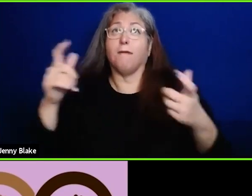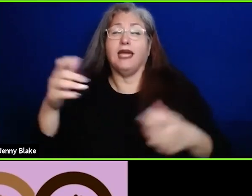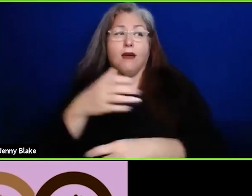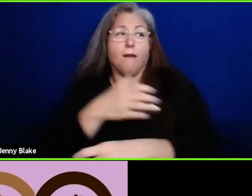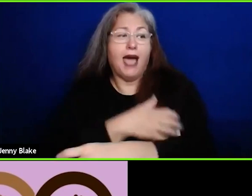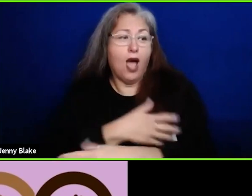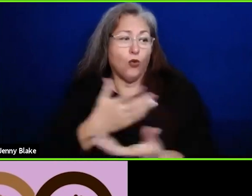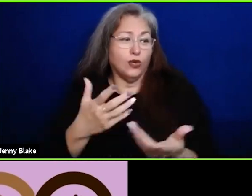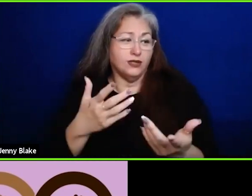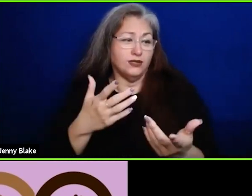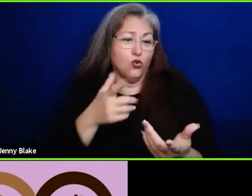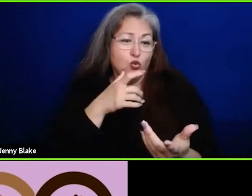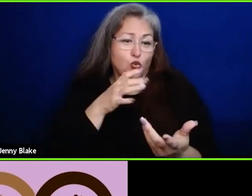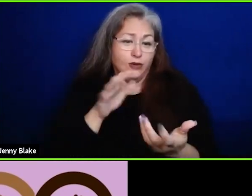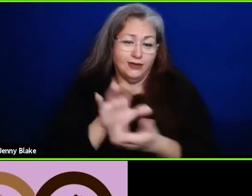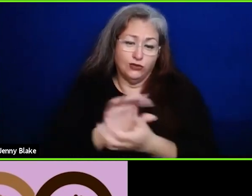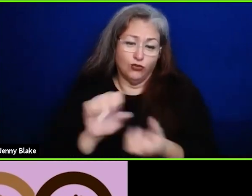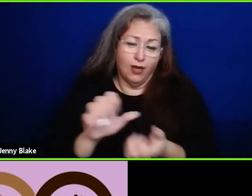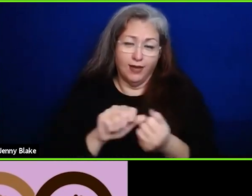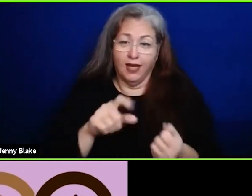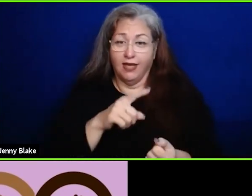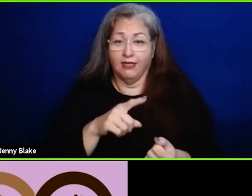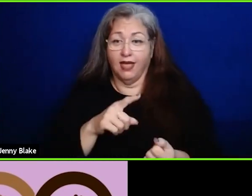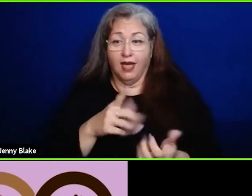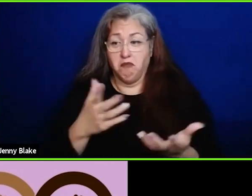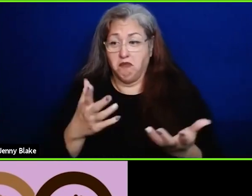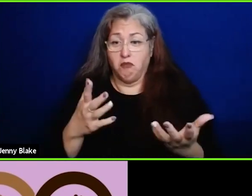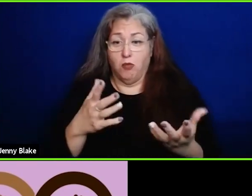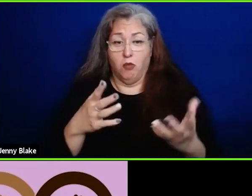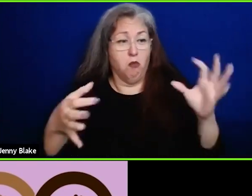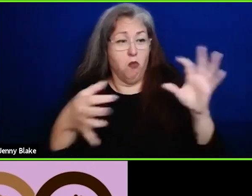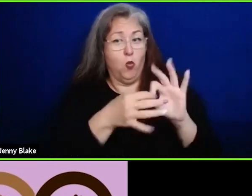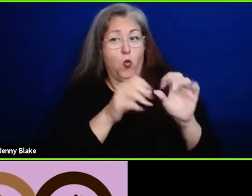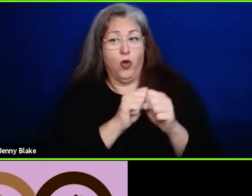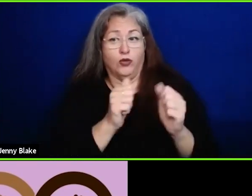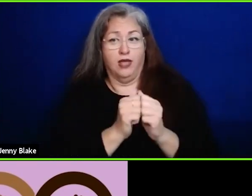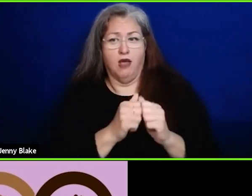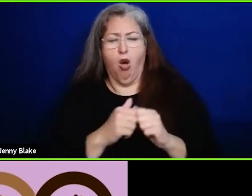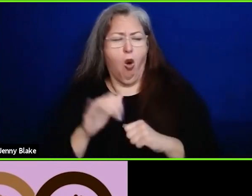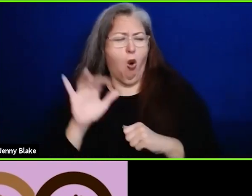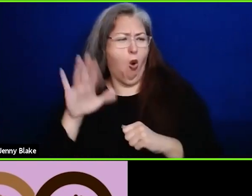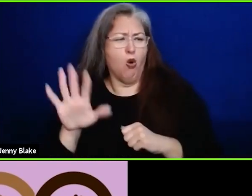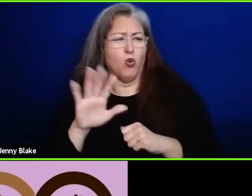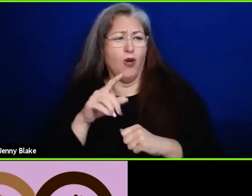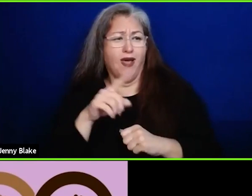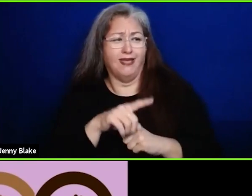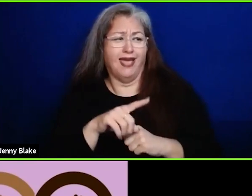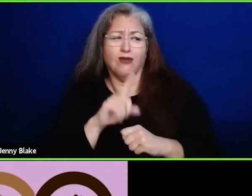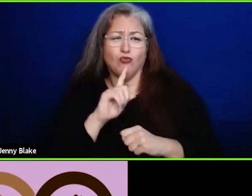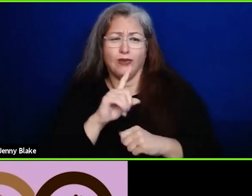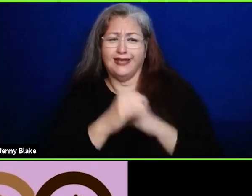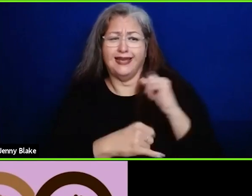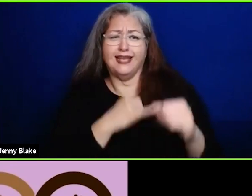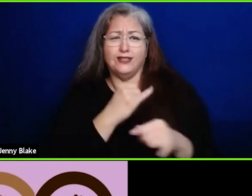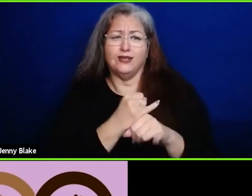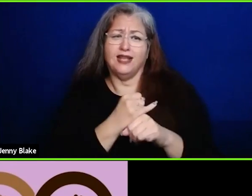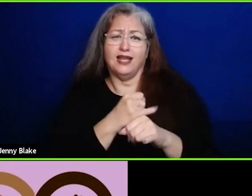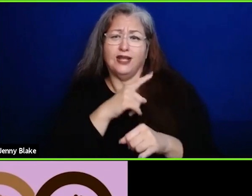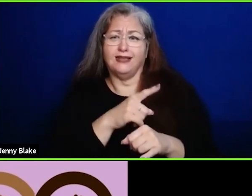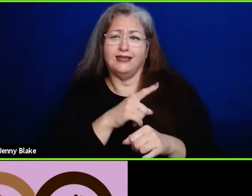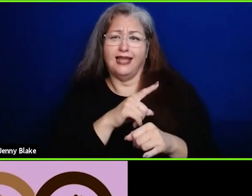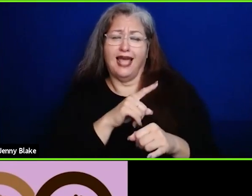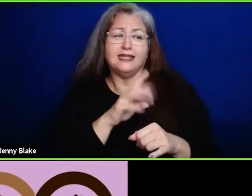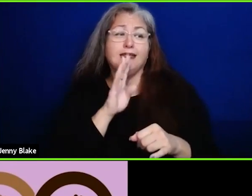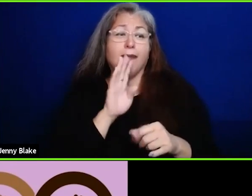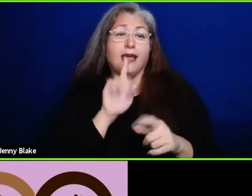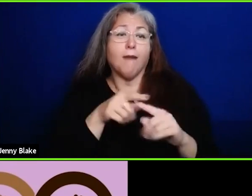face it, destruction don't have a problem uniting and they're really internationalists. They speak the language of money.